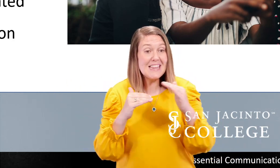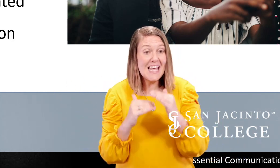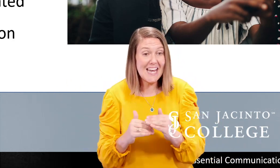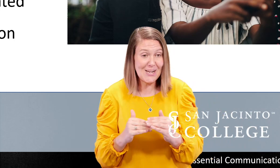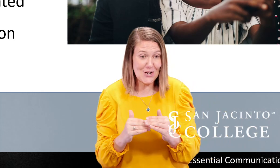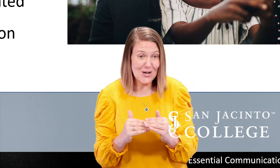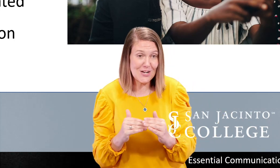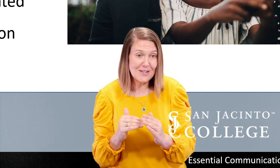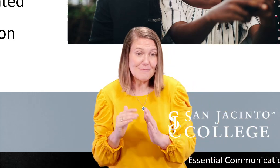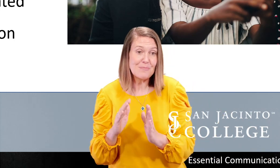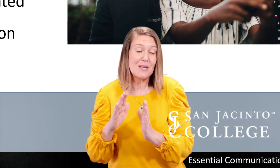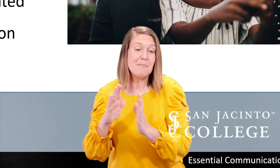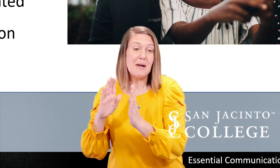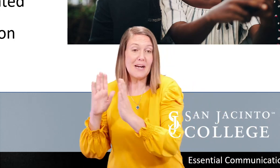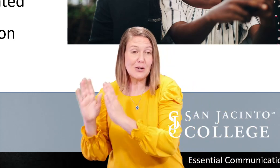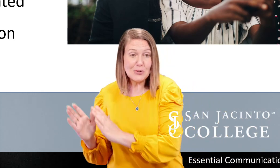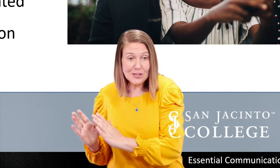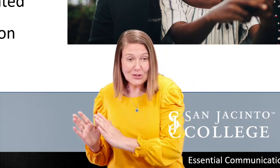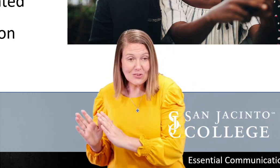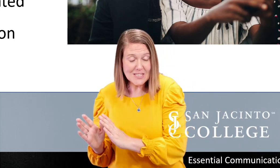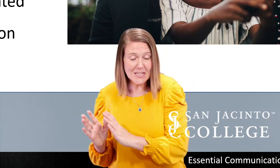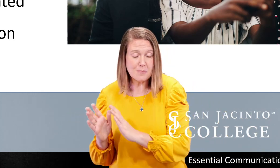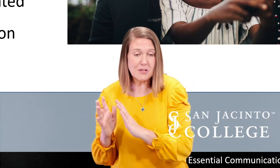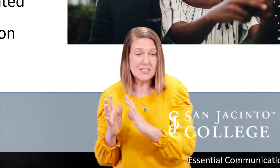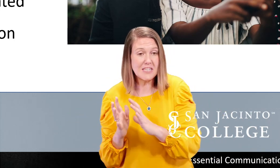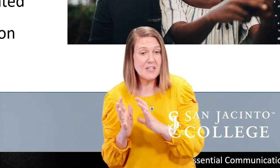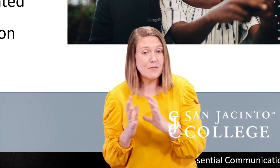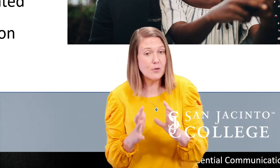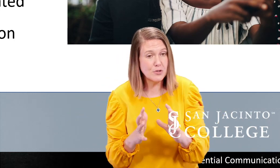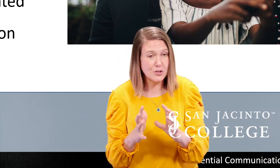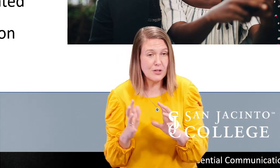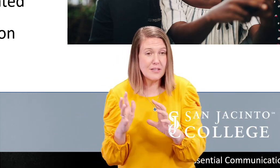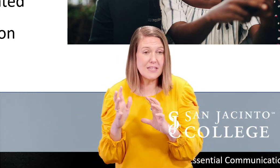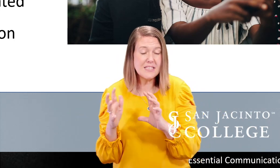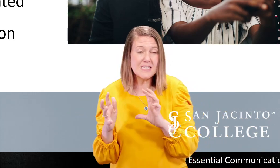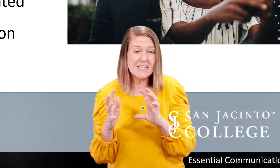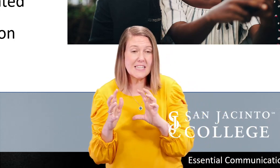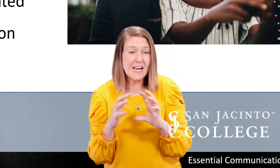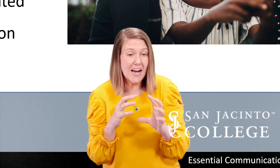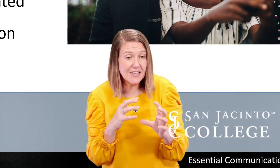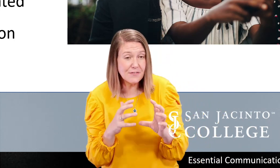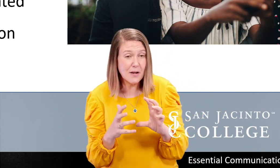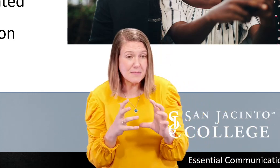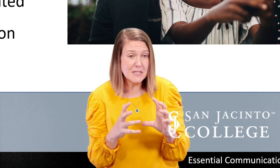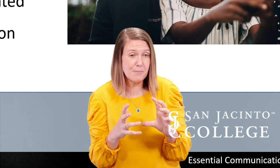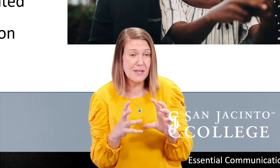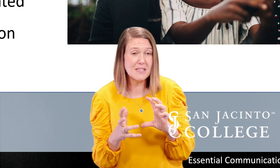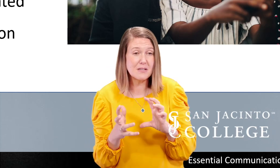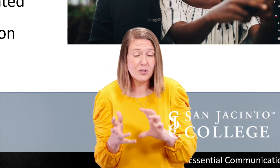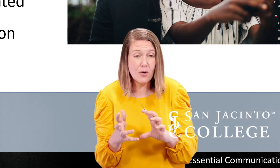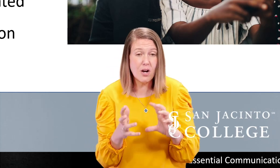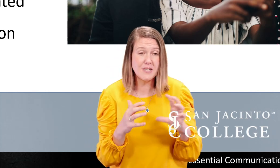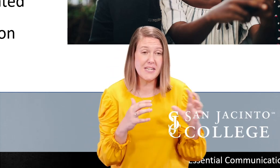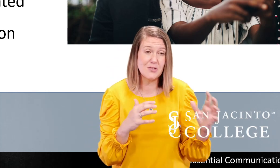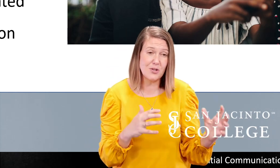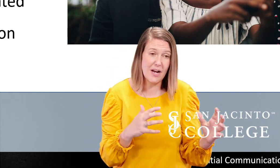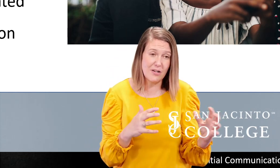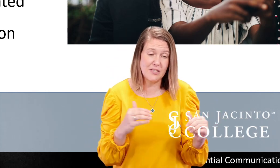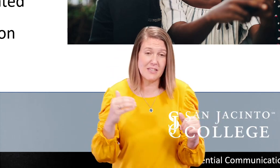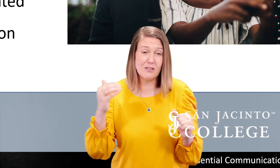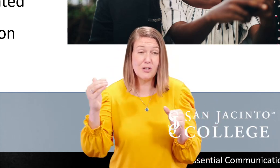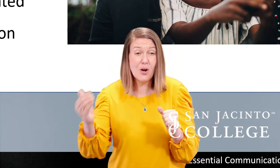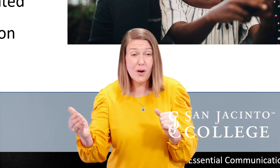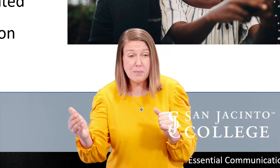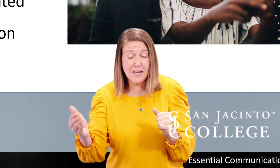where we layer back earlier in the textbook, this idea of culture. This kind of comes into play, this low context or